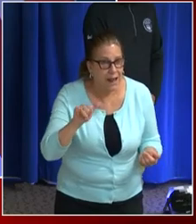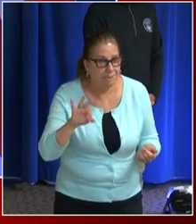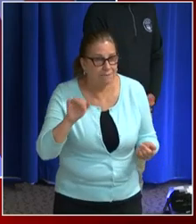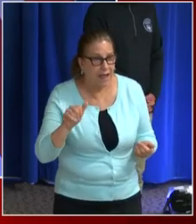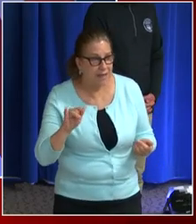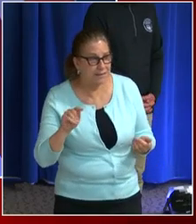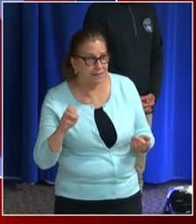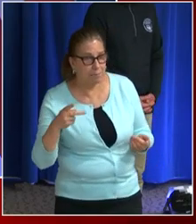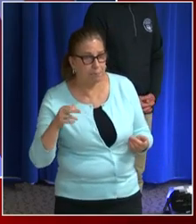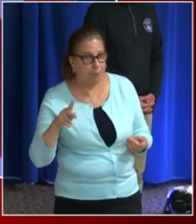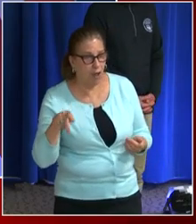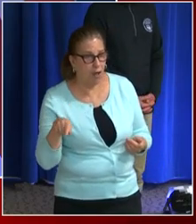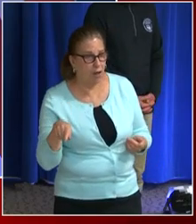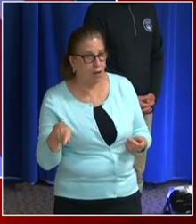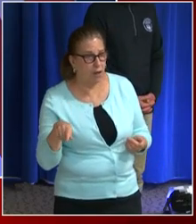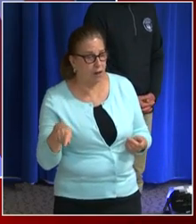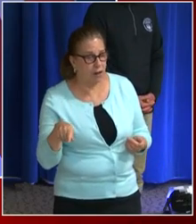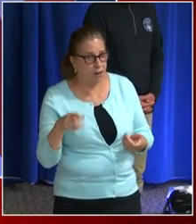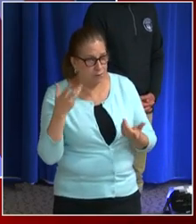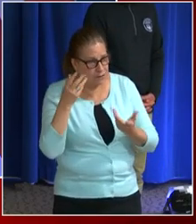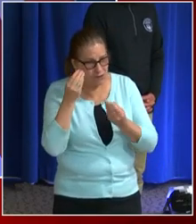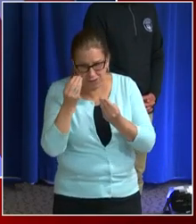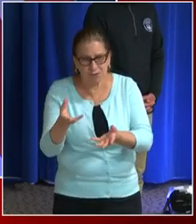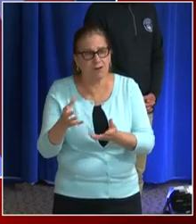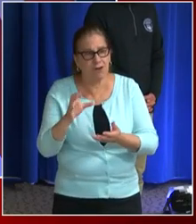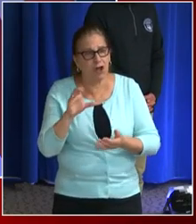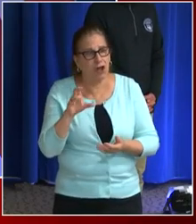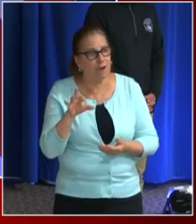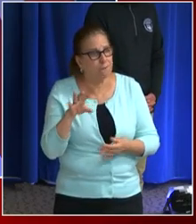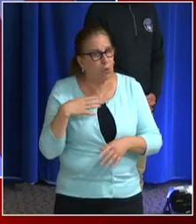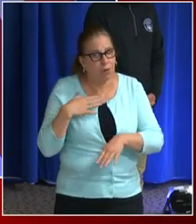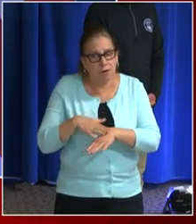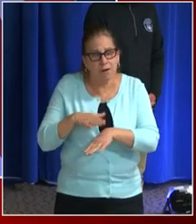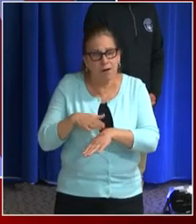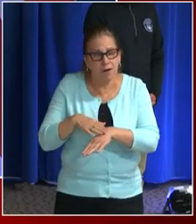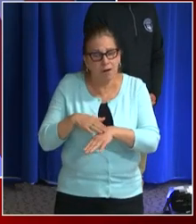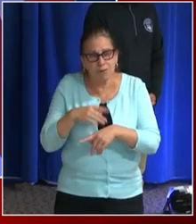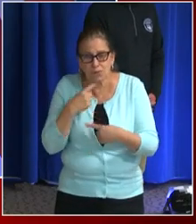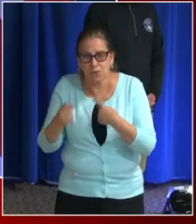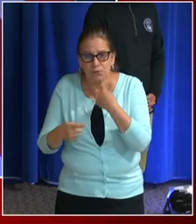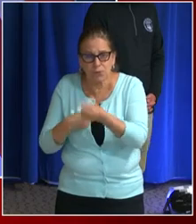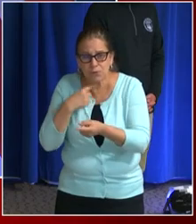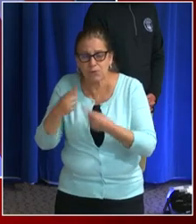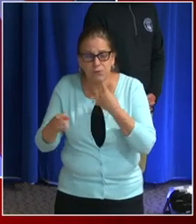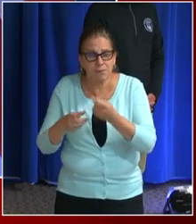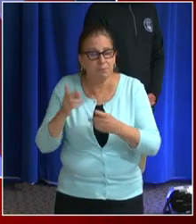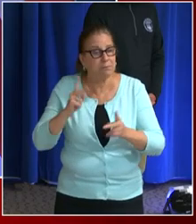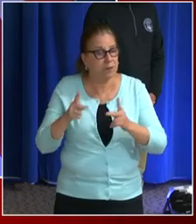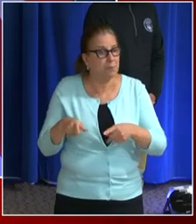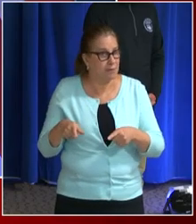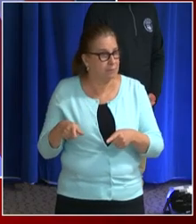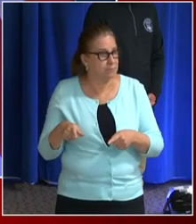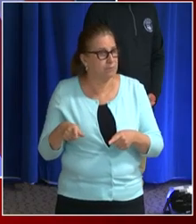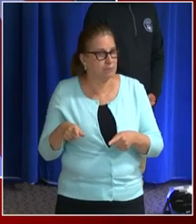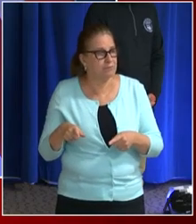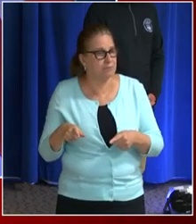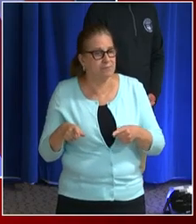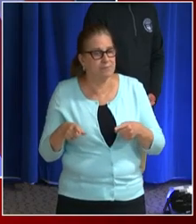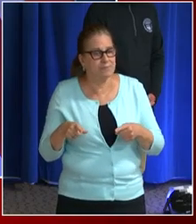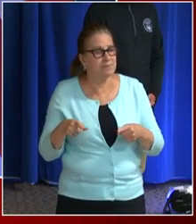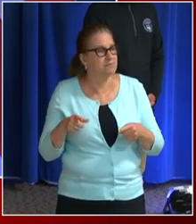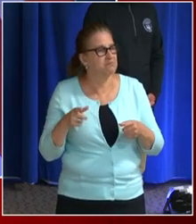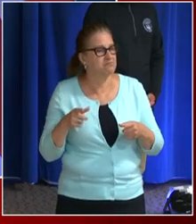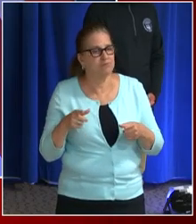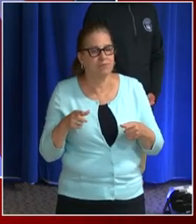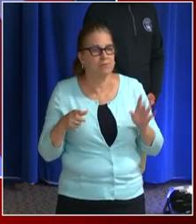and they could be subject to arrest. At that point, some of the groups began to march around the city. The group